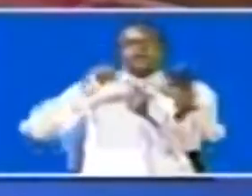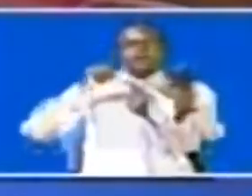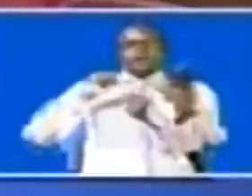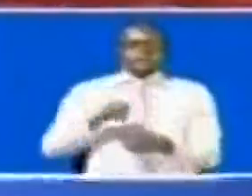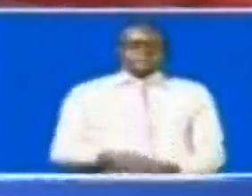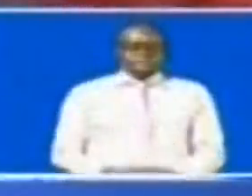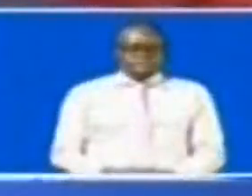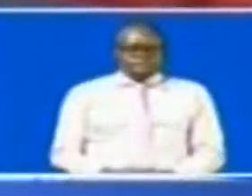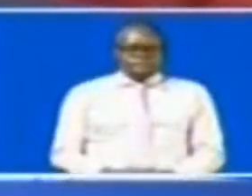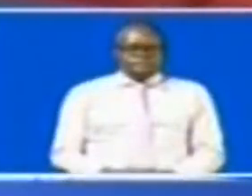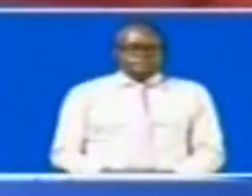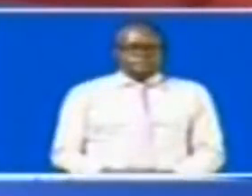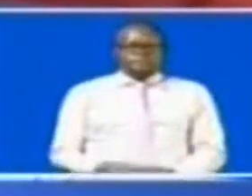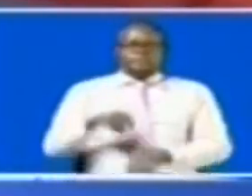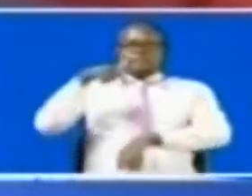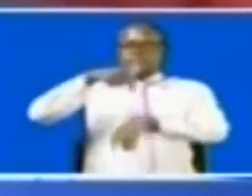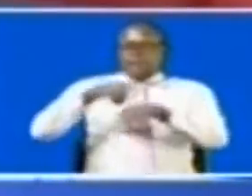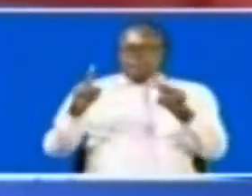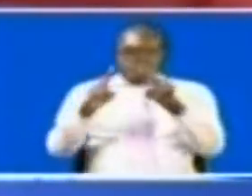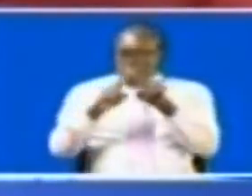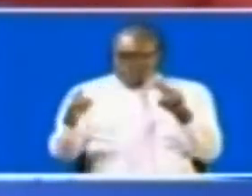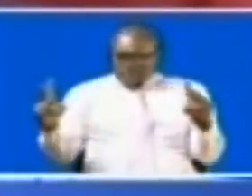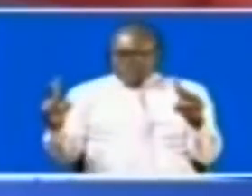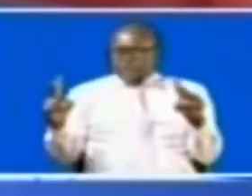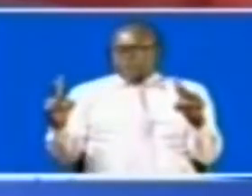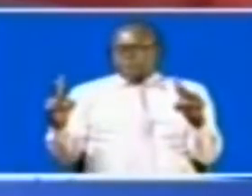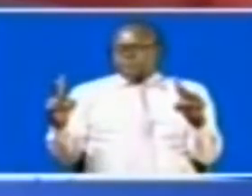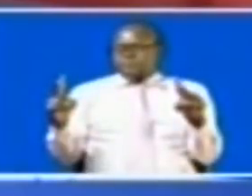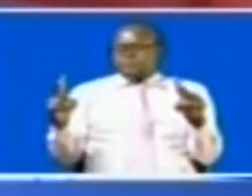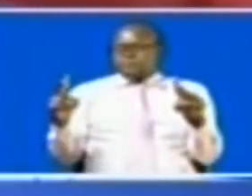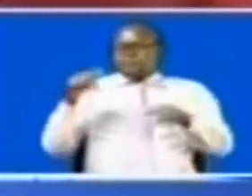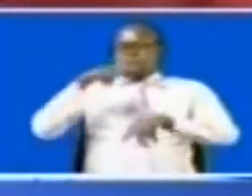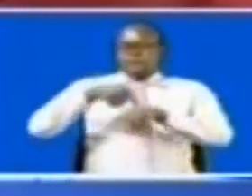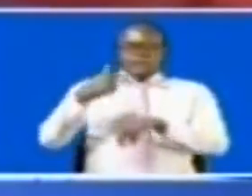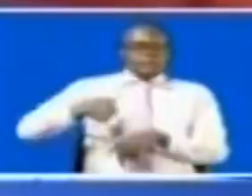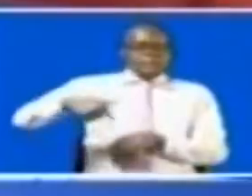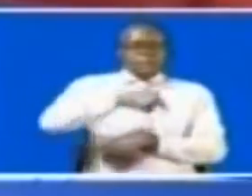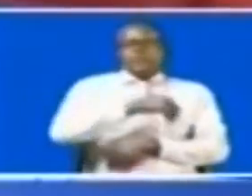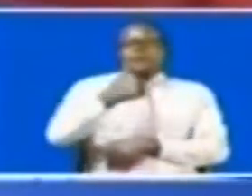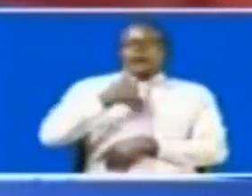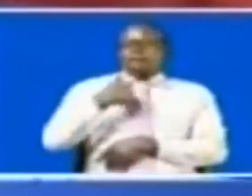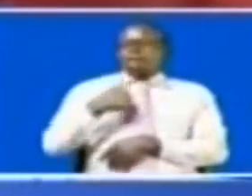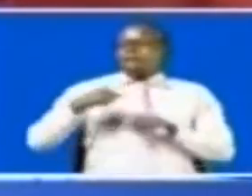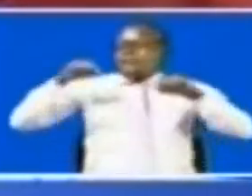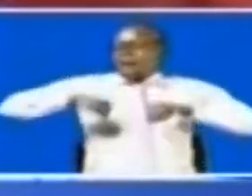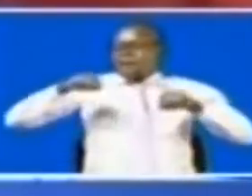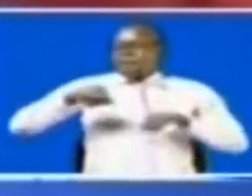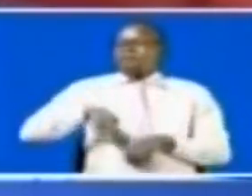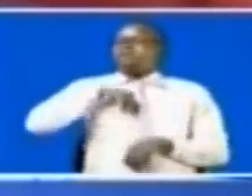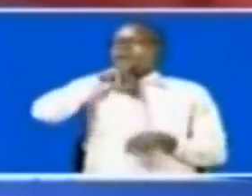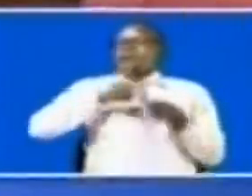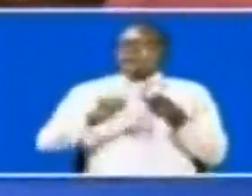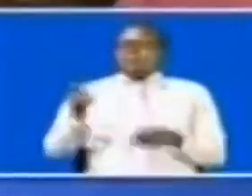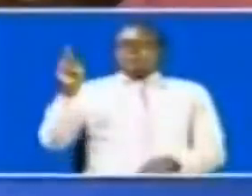Twitter. And at the helm of peace building, you know, when we had the handshake between Raila Odinga